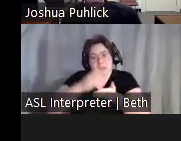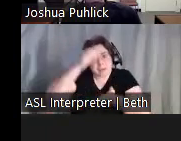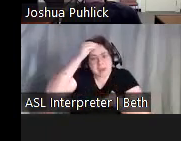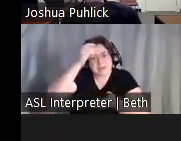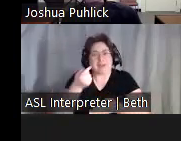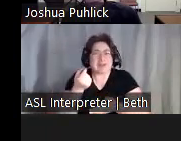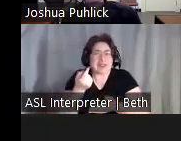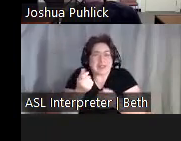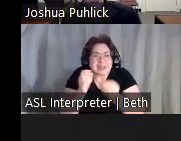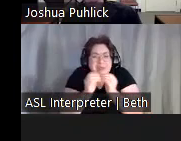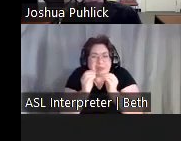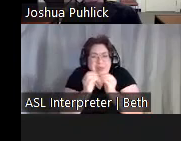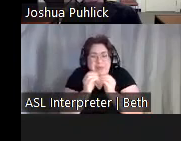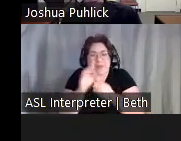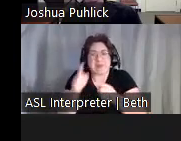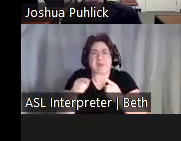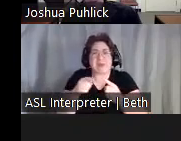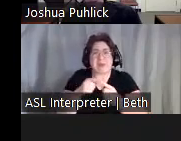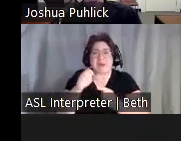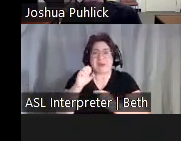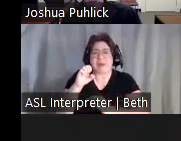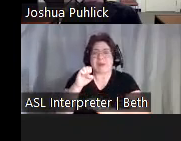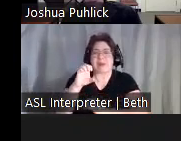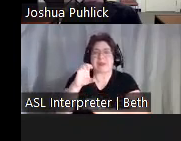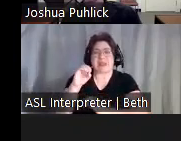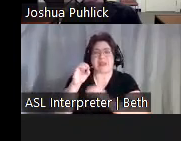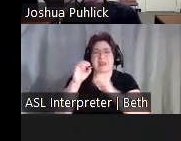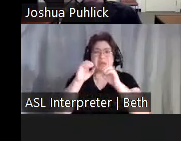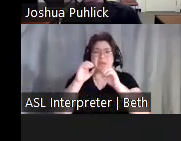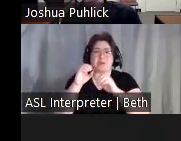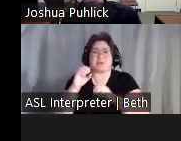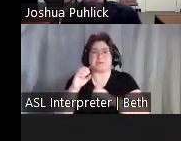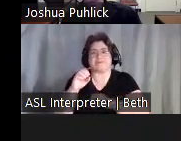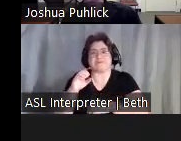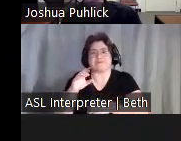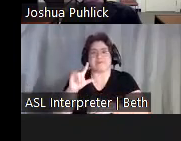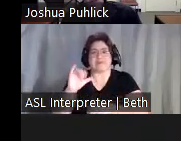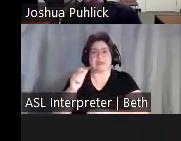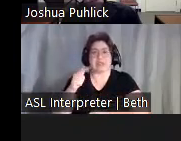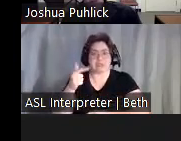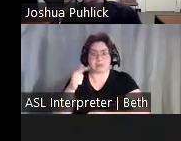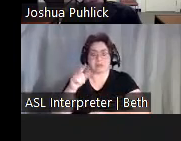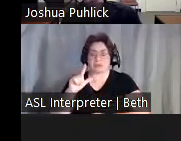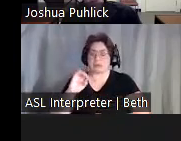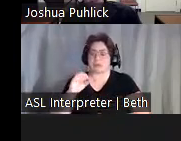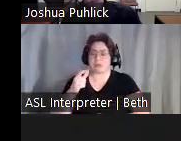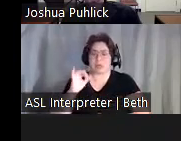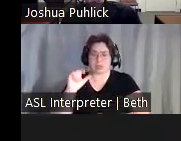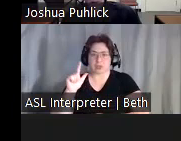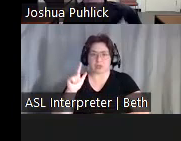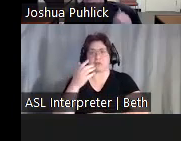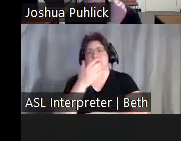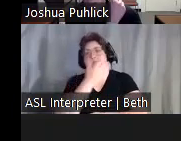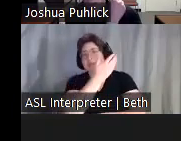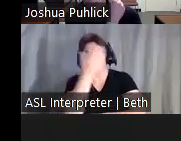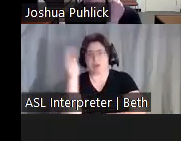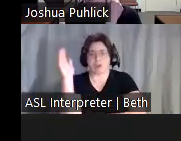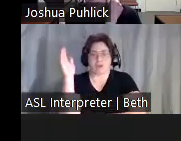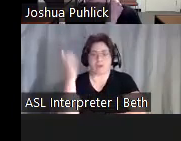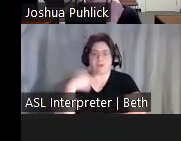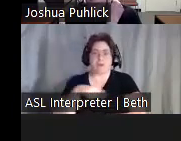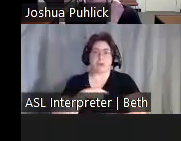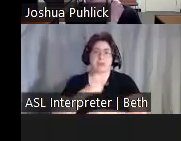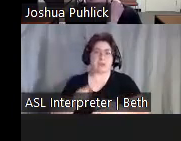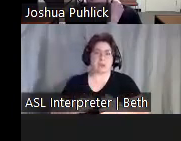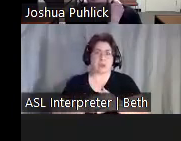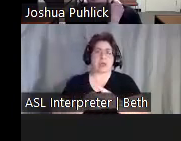more about the ecological forestry concepts that we apply here, some of the ecological restoration